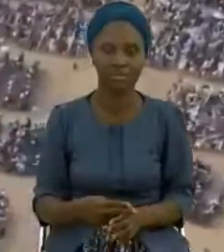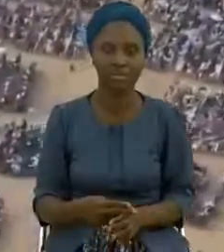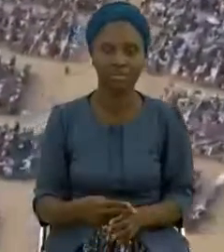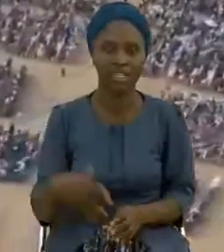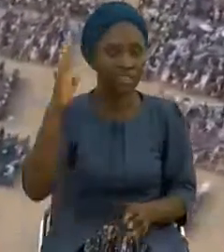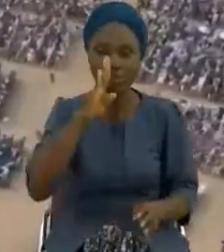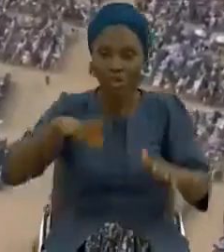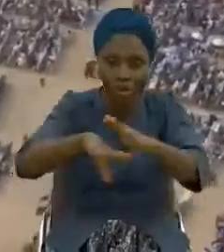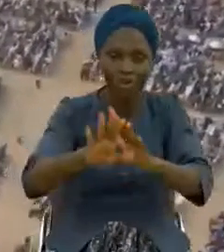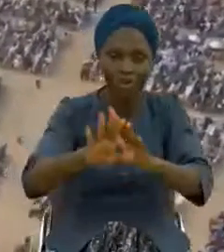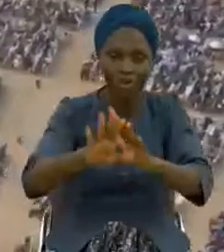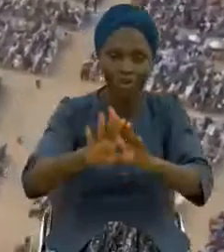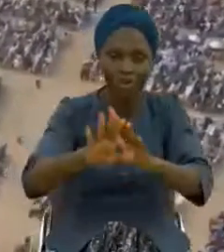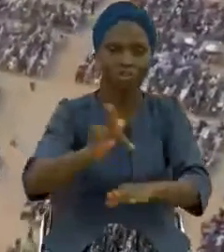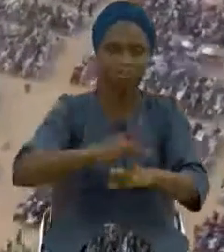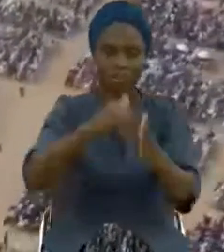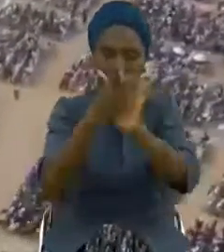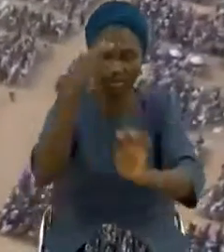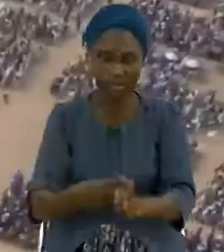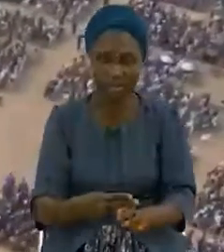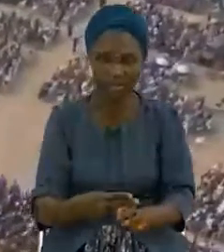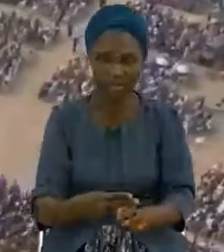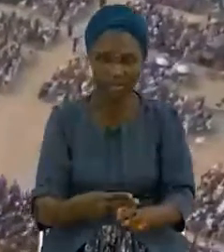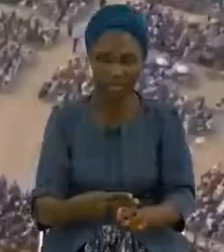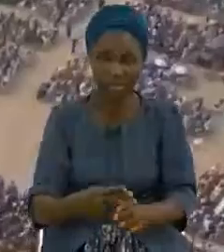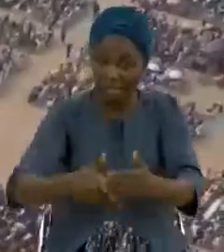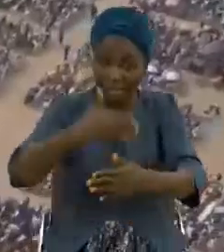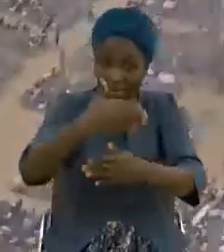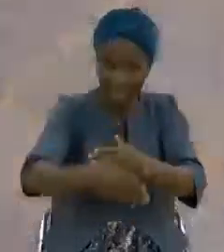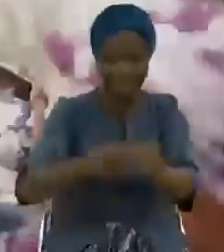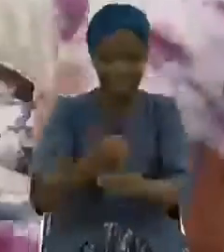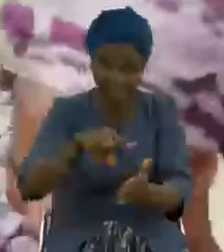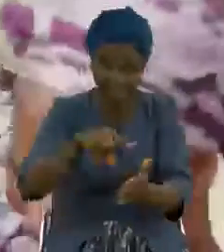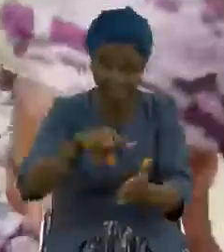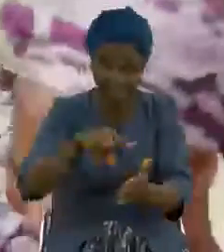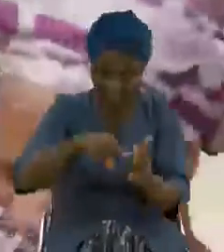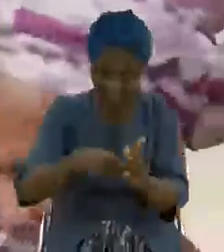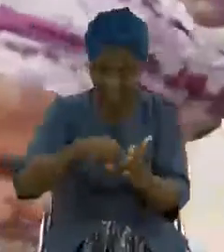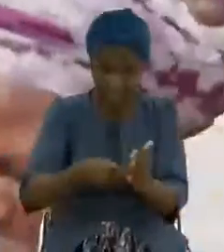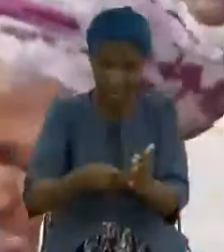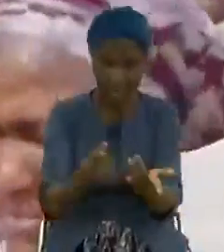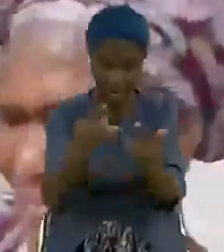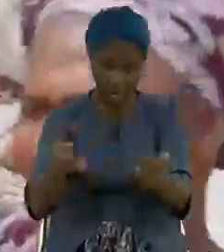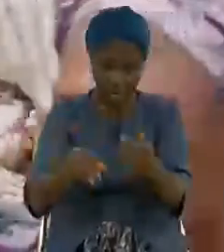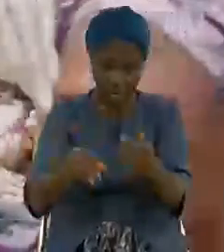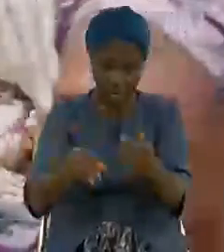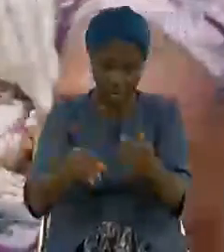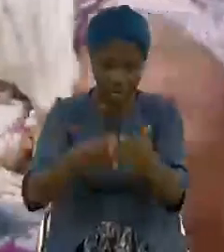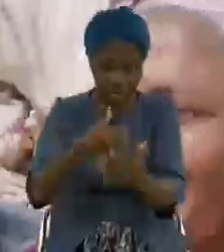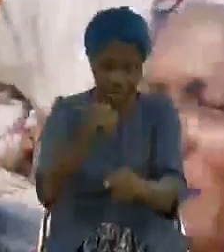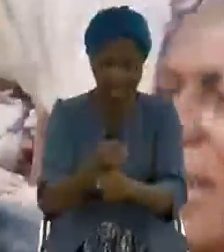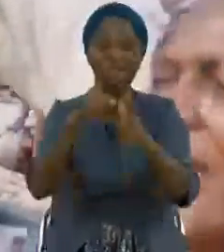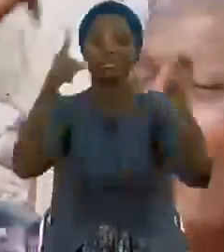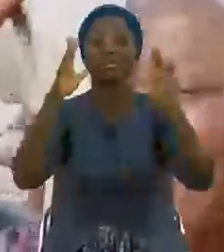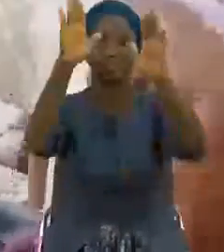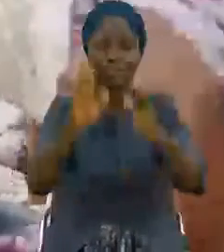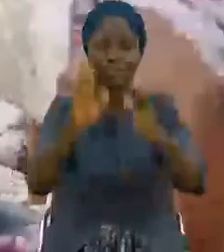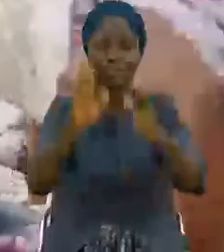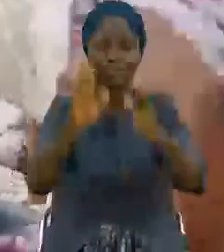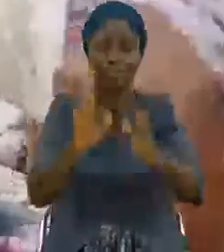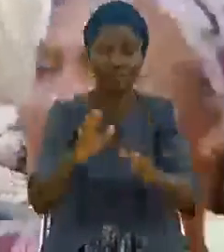Next year, this coming year, great miracle. The following year, great